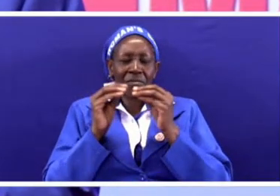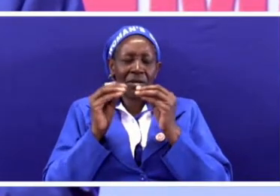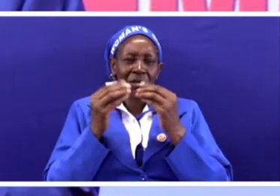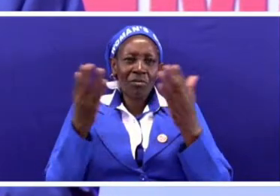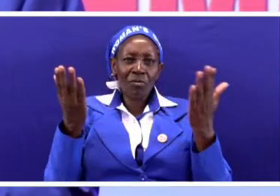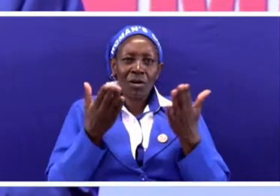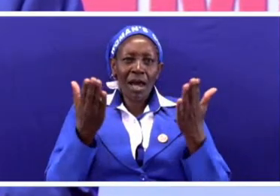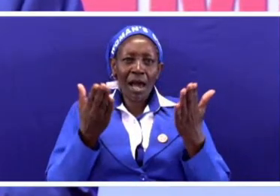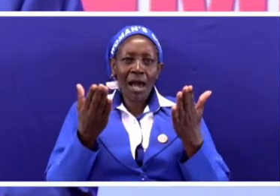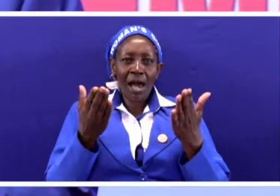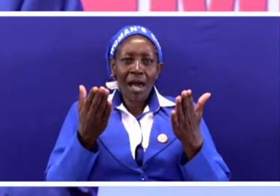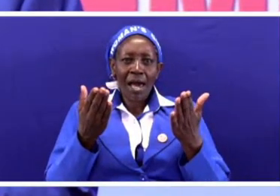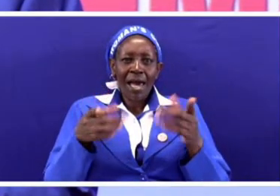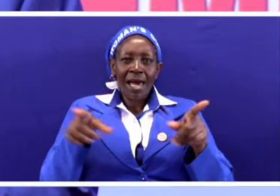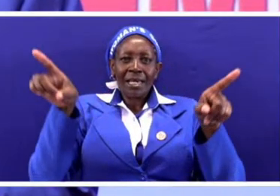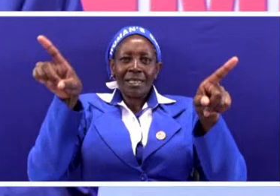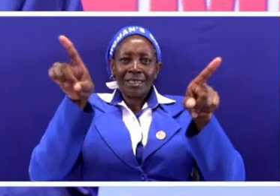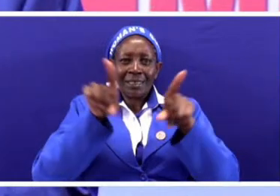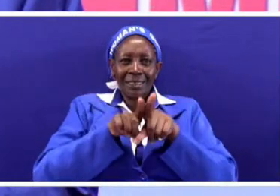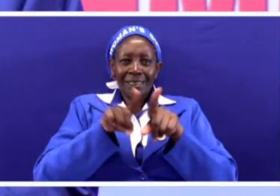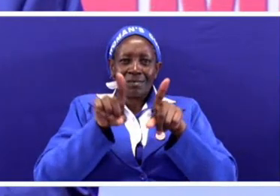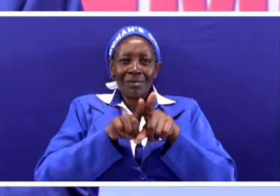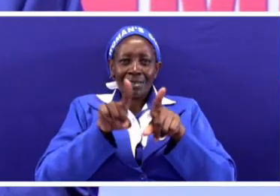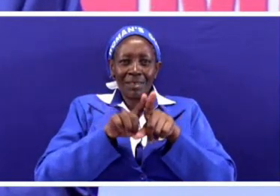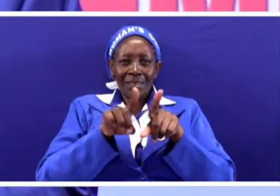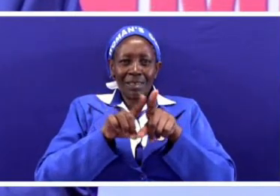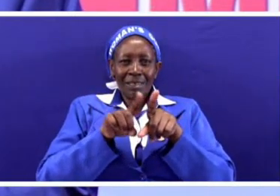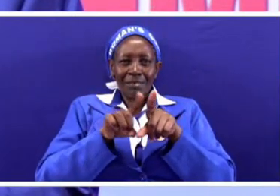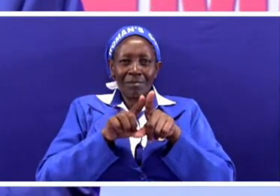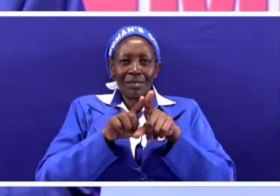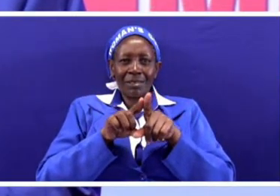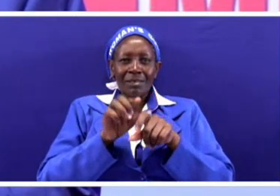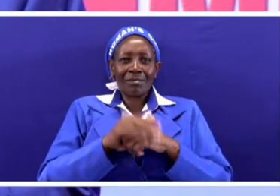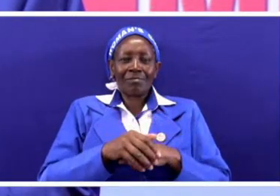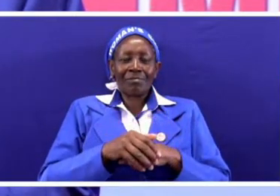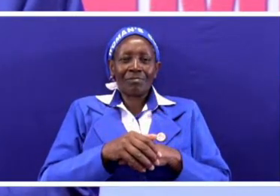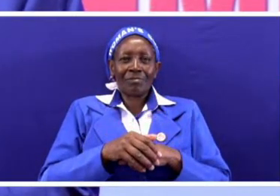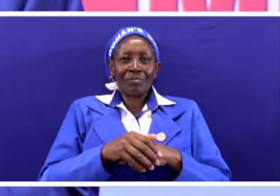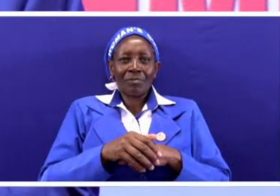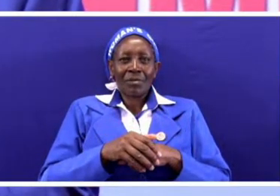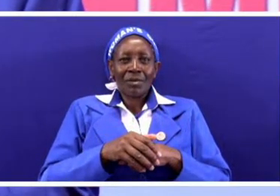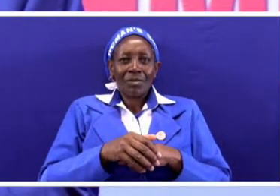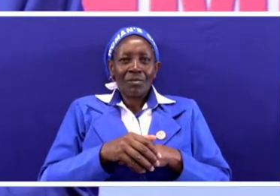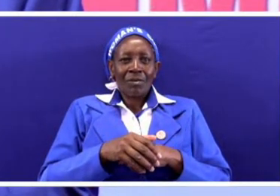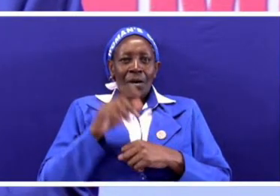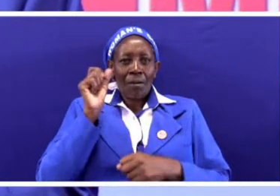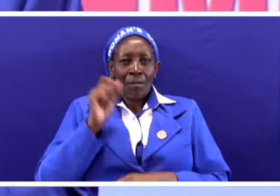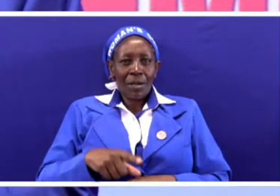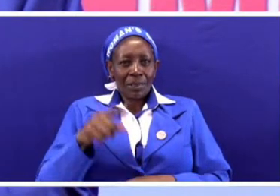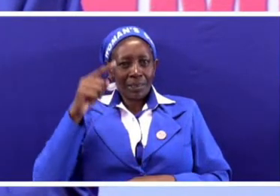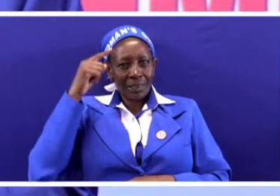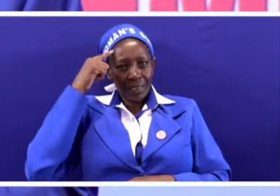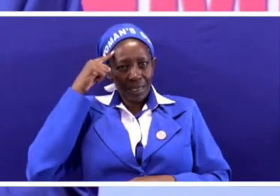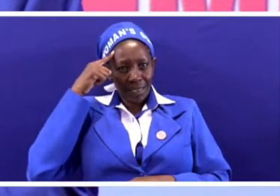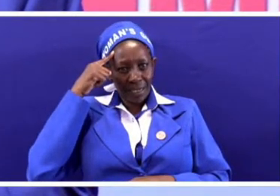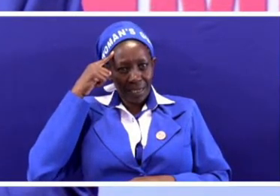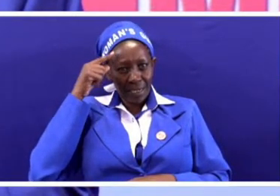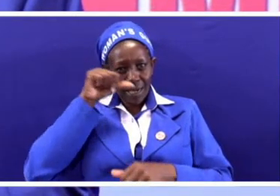Therefore, in that spirit of our late church father, we also need to think about our young